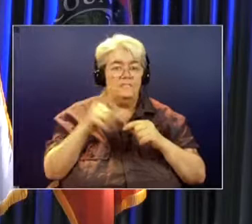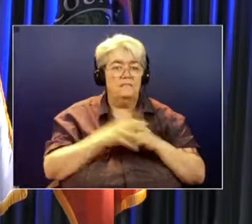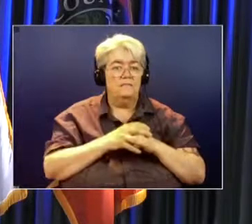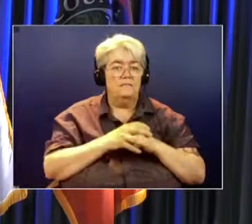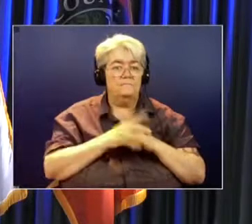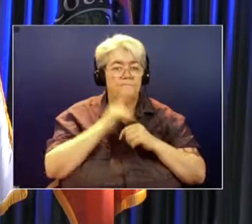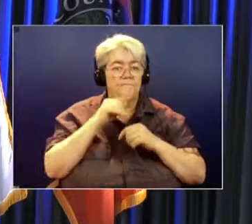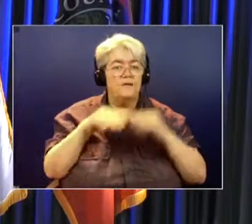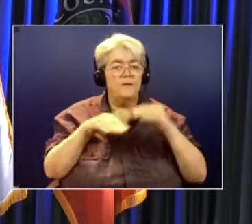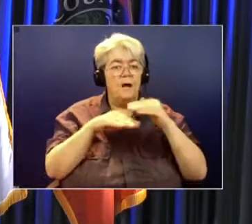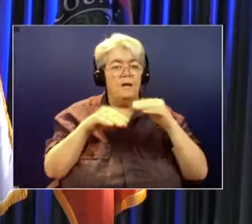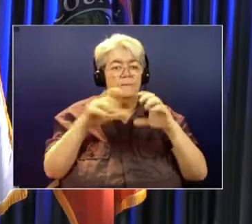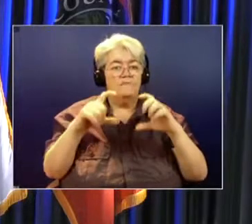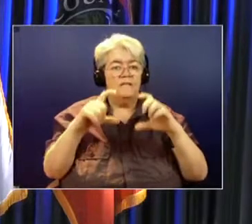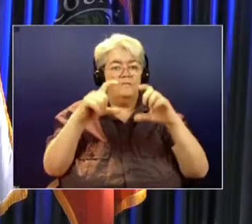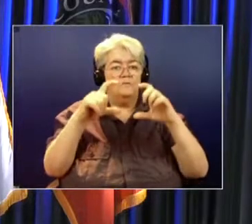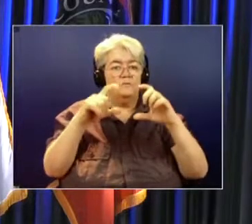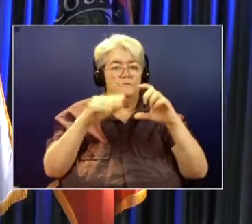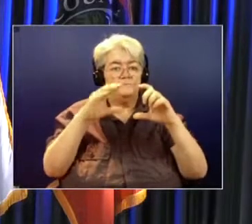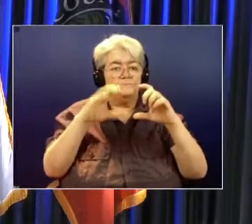lectern.